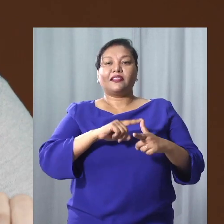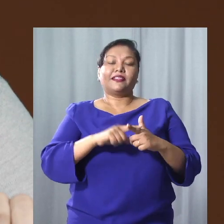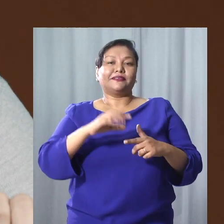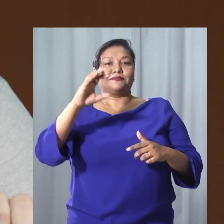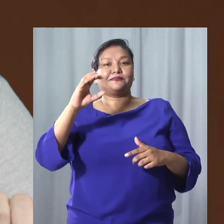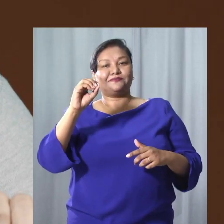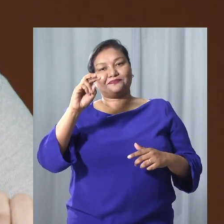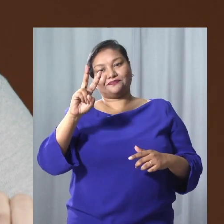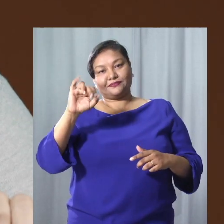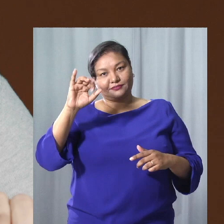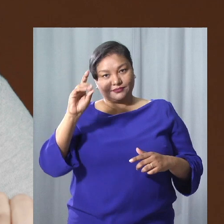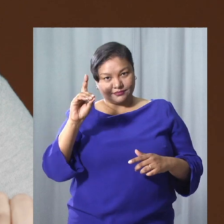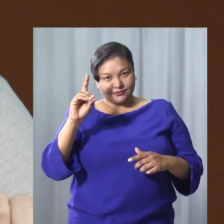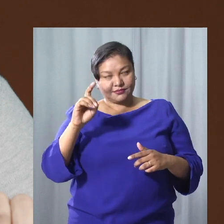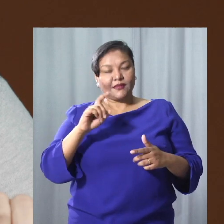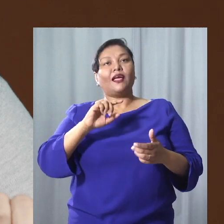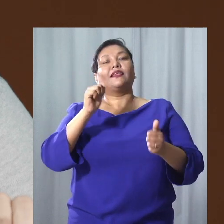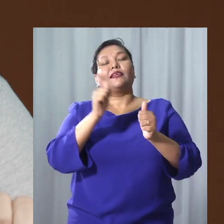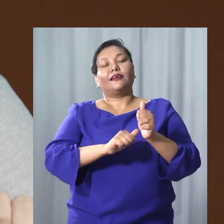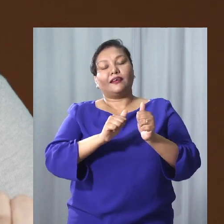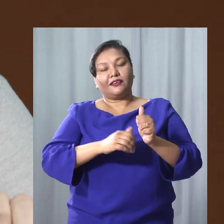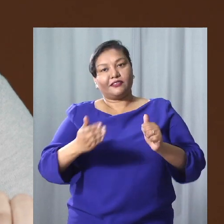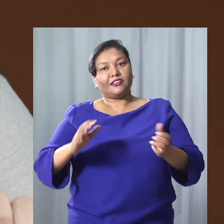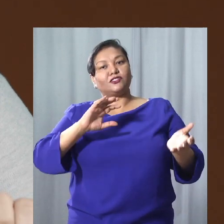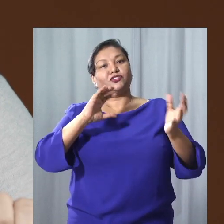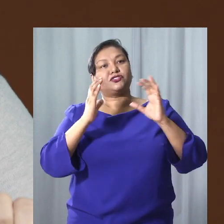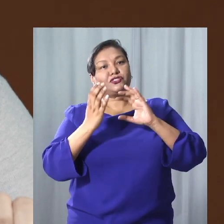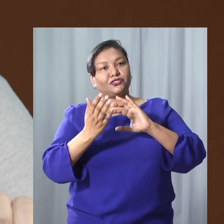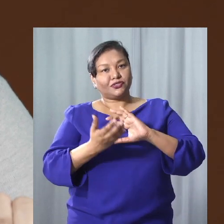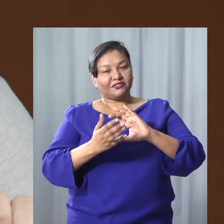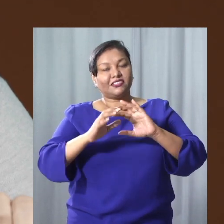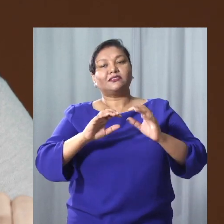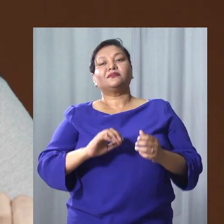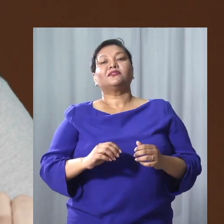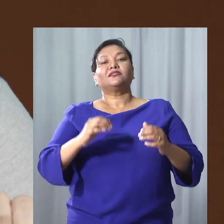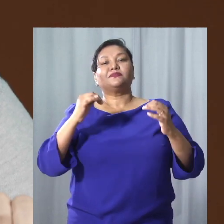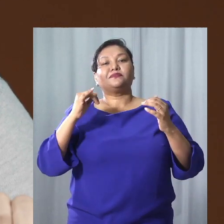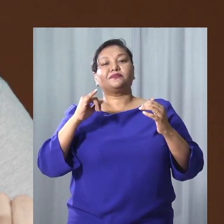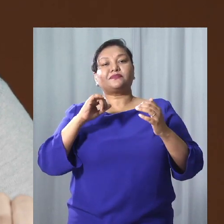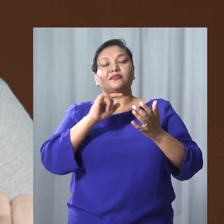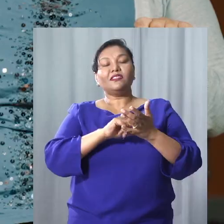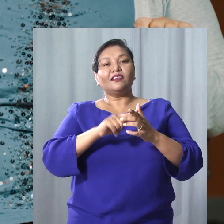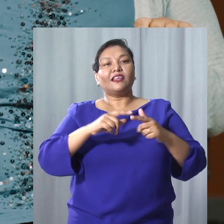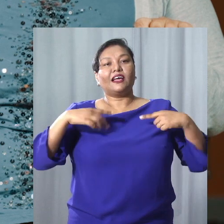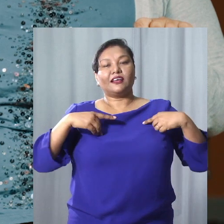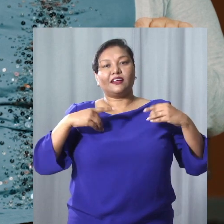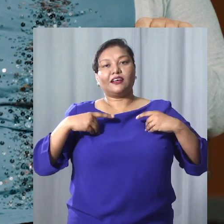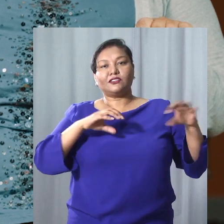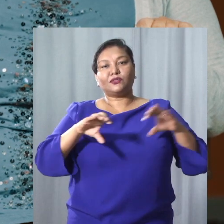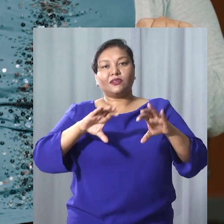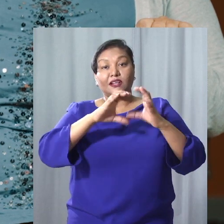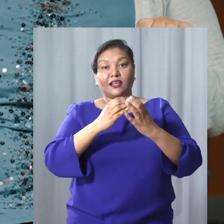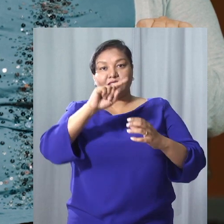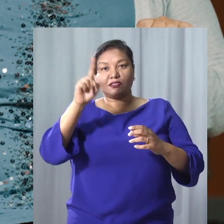came and we had to do class on Zoom. I know nothing about Zoom. First